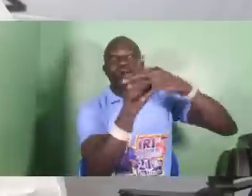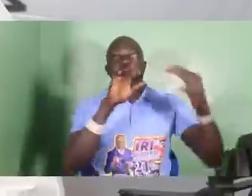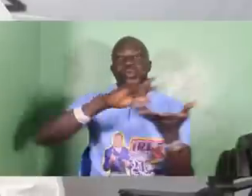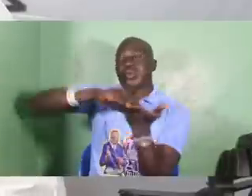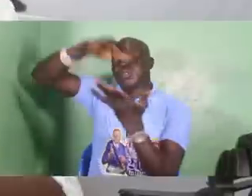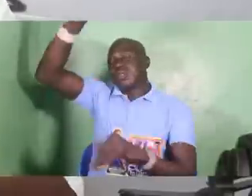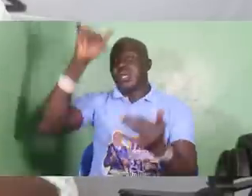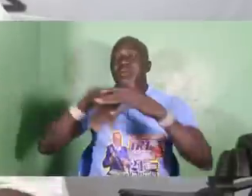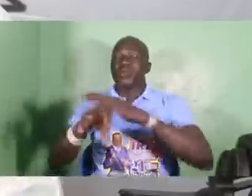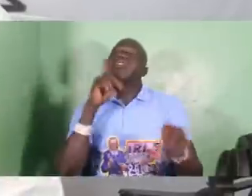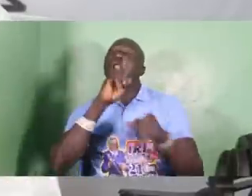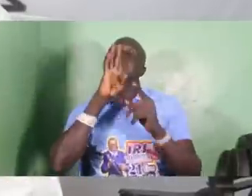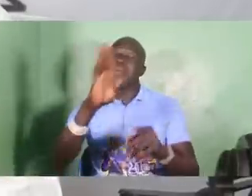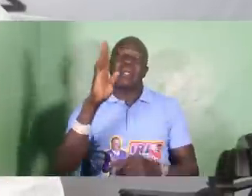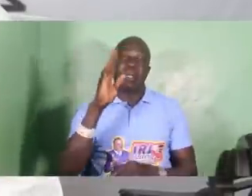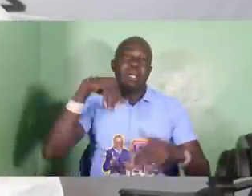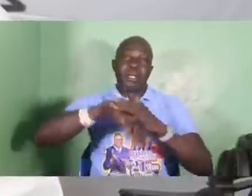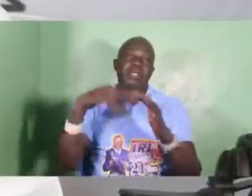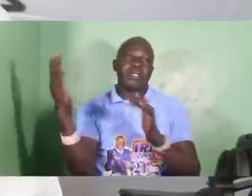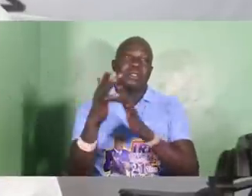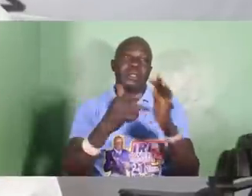Your glory. So shall it be.